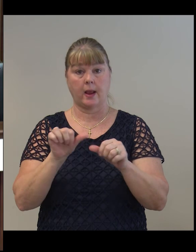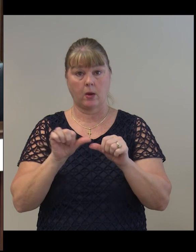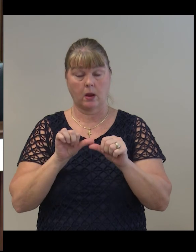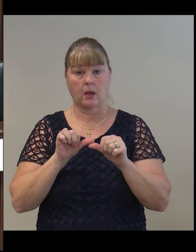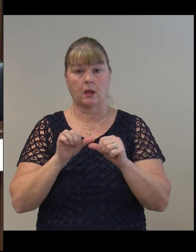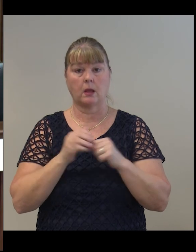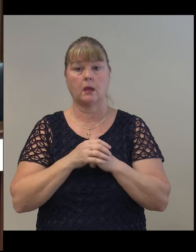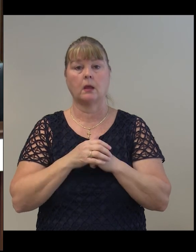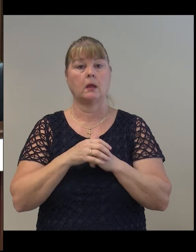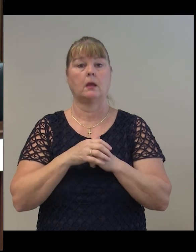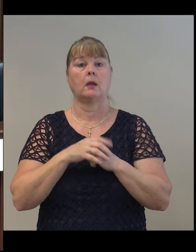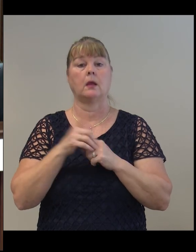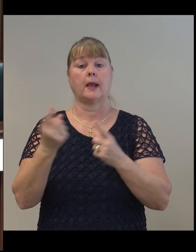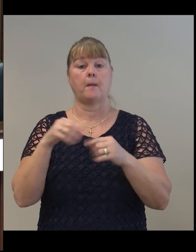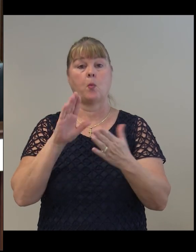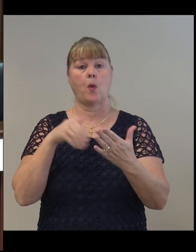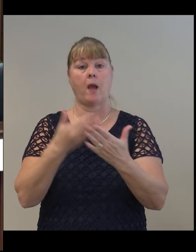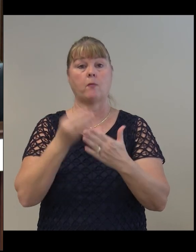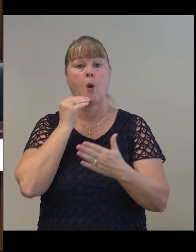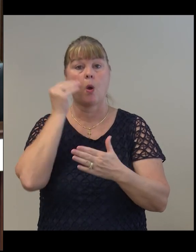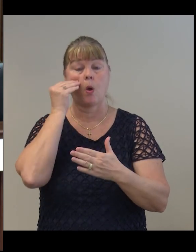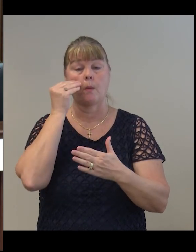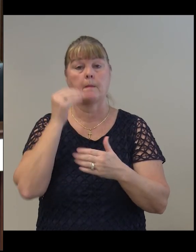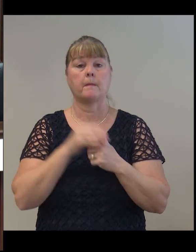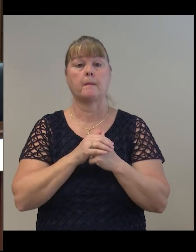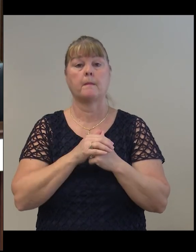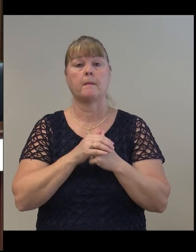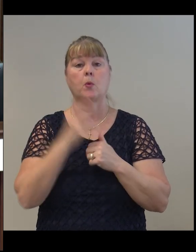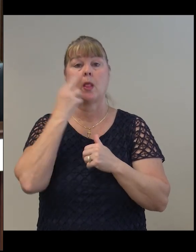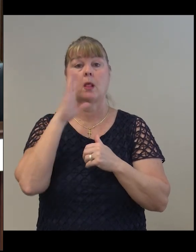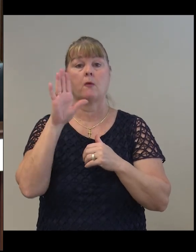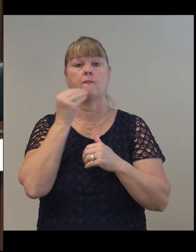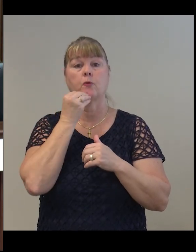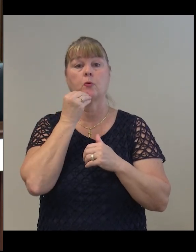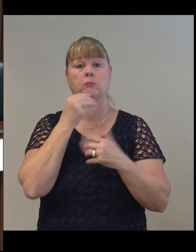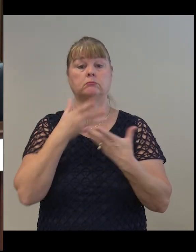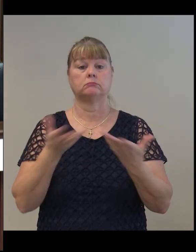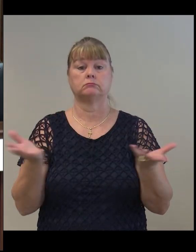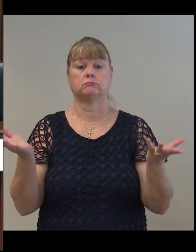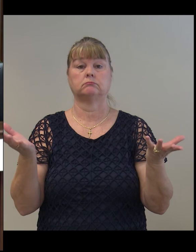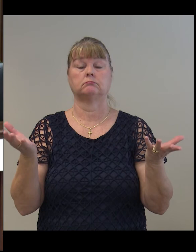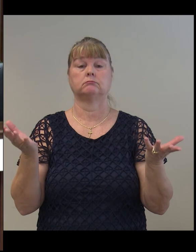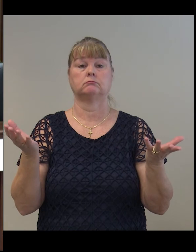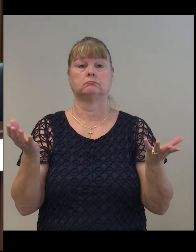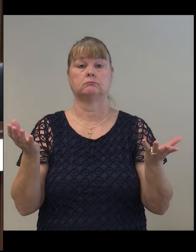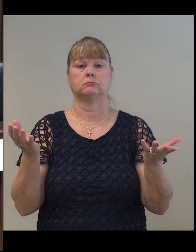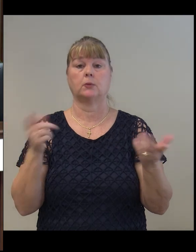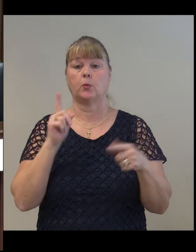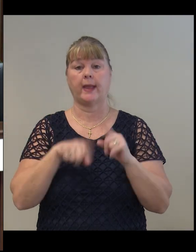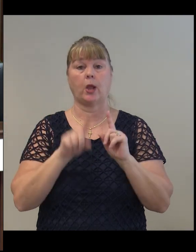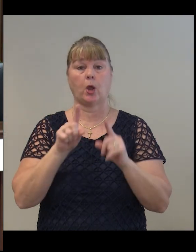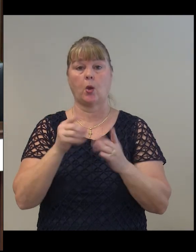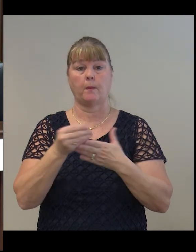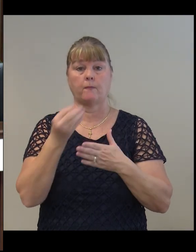County and be able to get to your home, realize that all of your food is completely